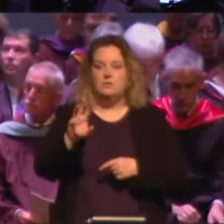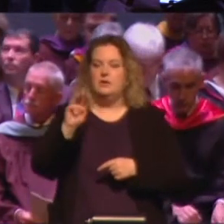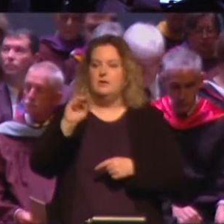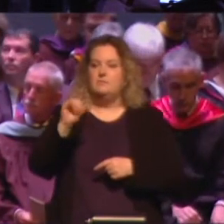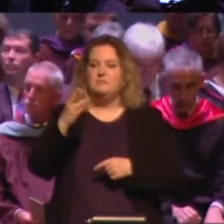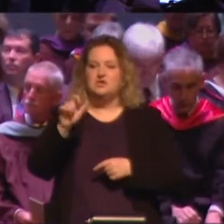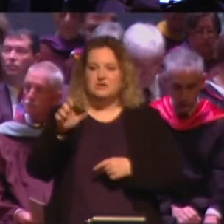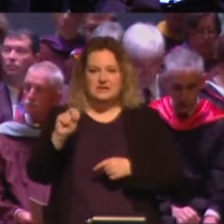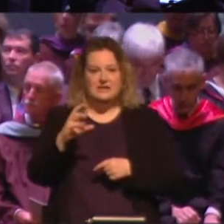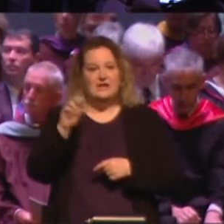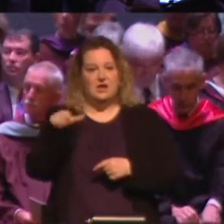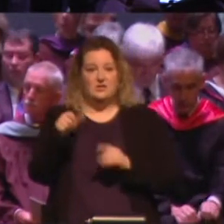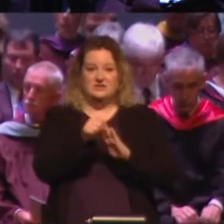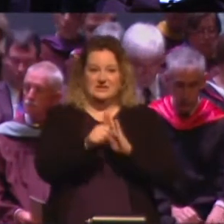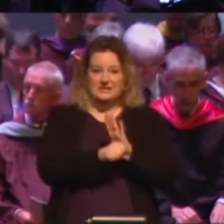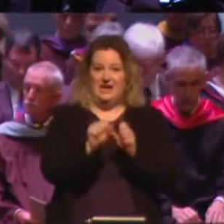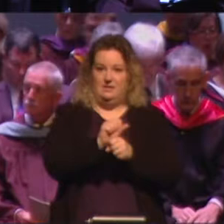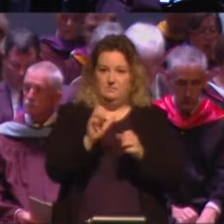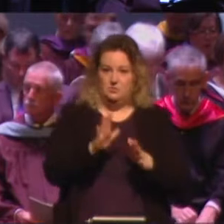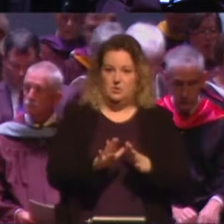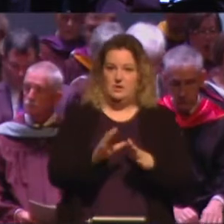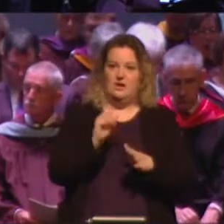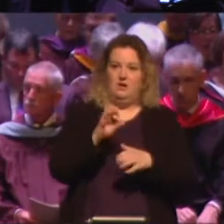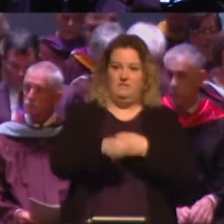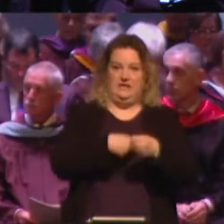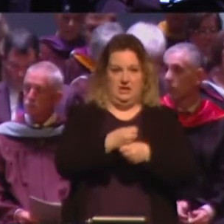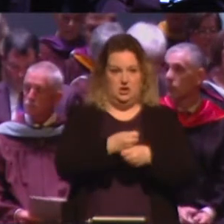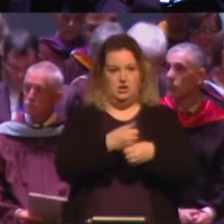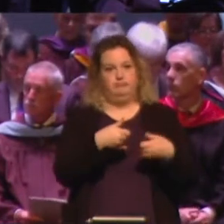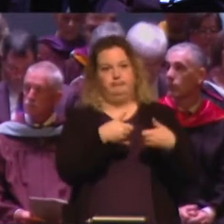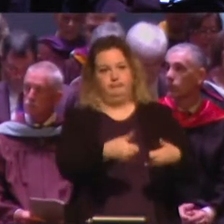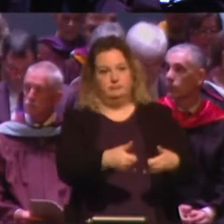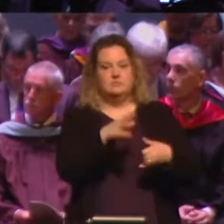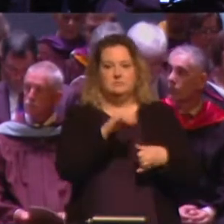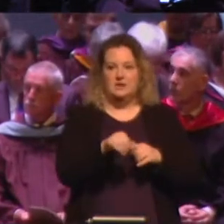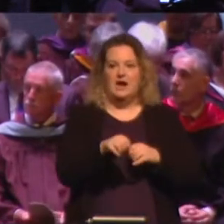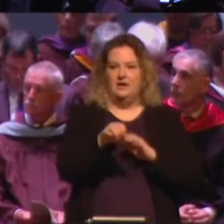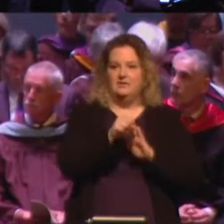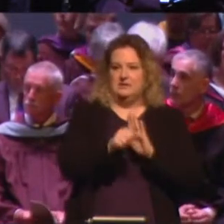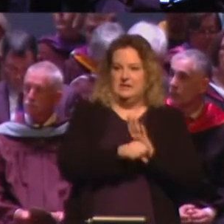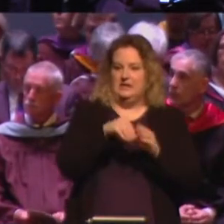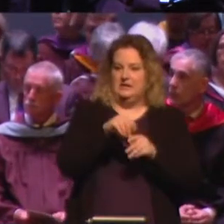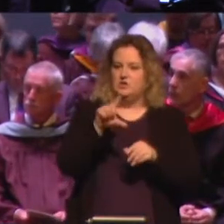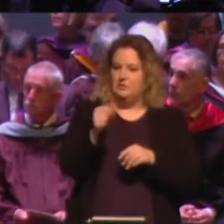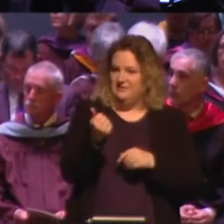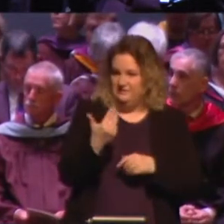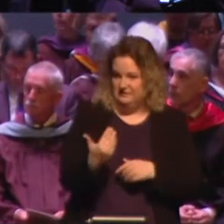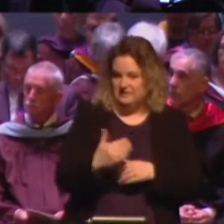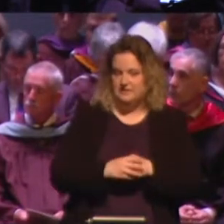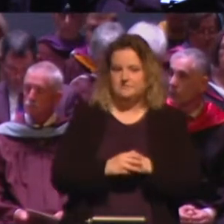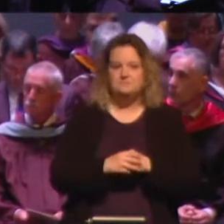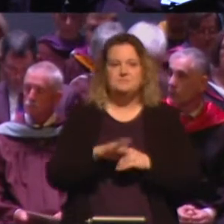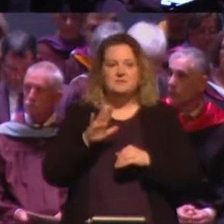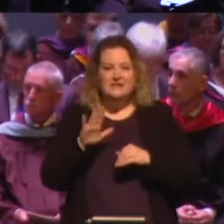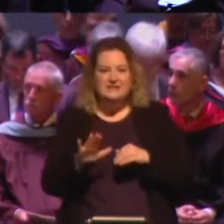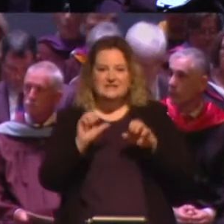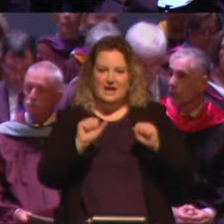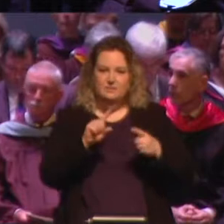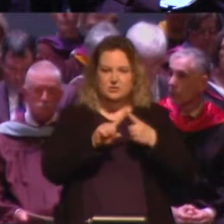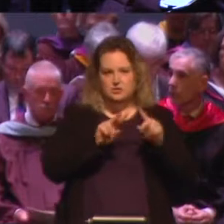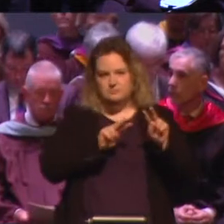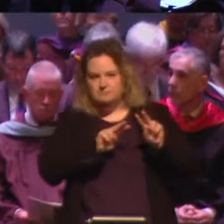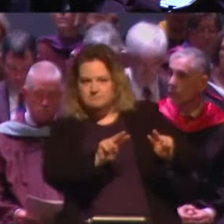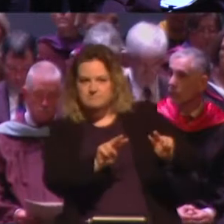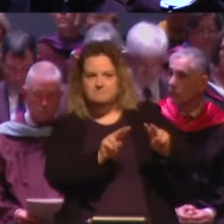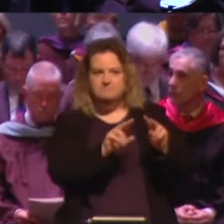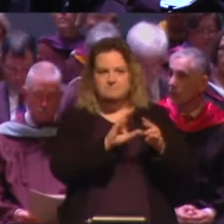Employee of the Year by the South Carolina Association of Regional Councils in 2015. His insight into workforce development